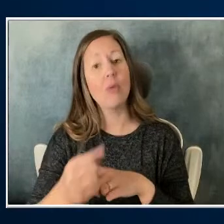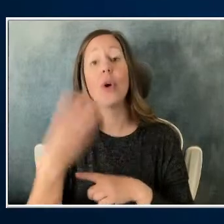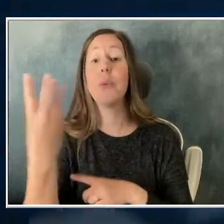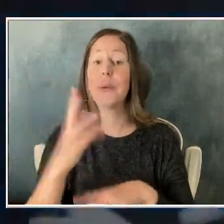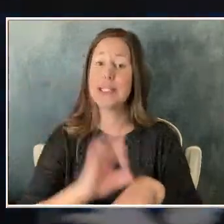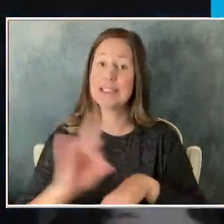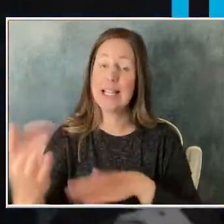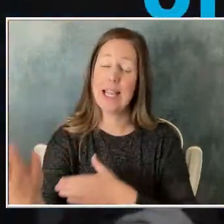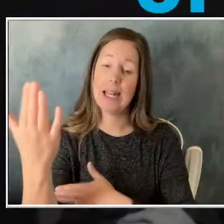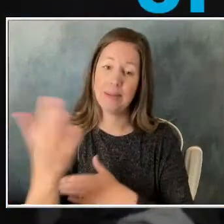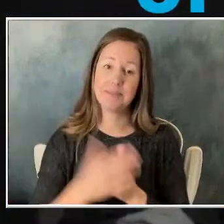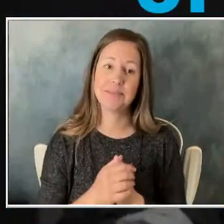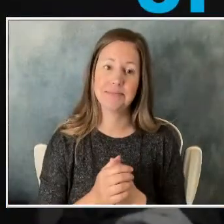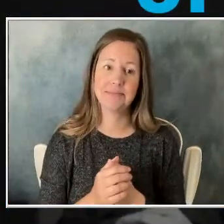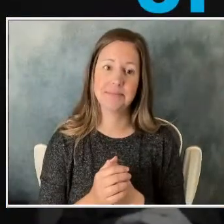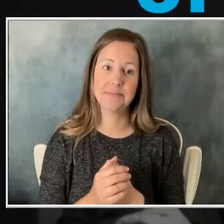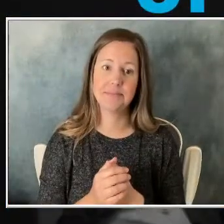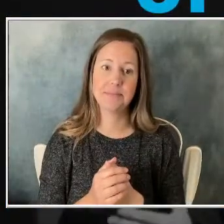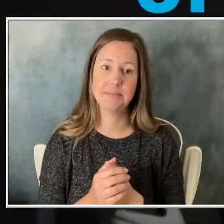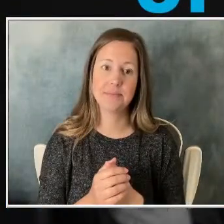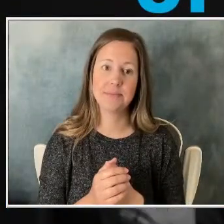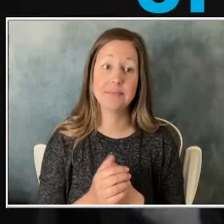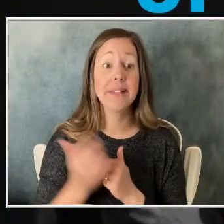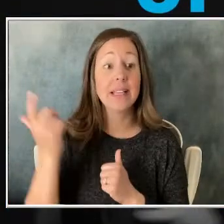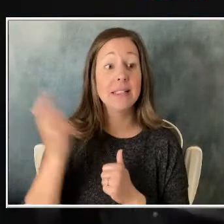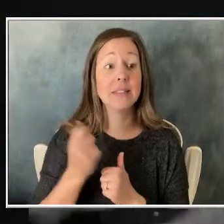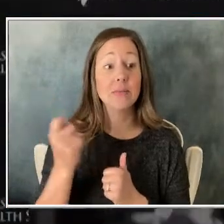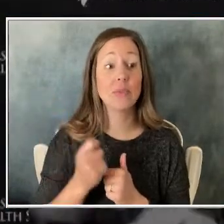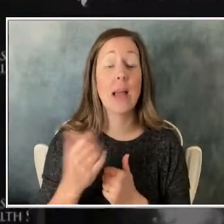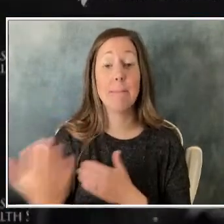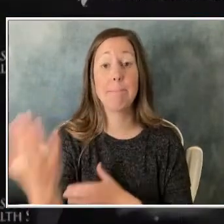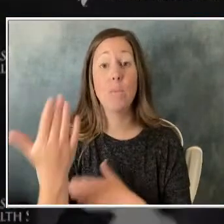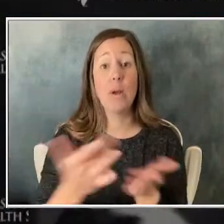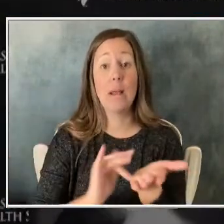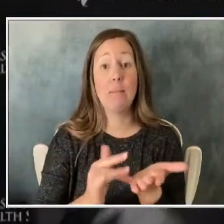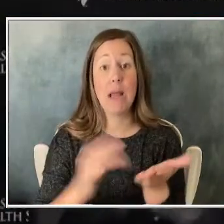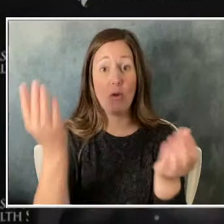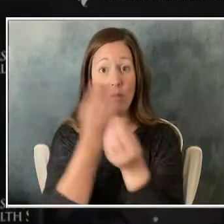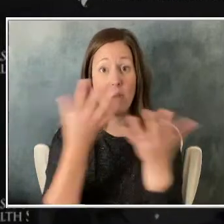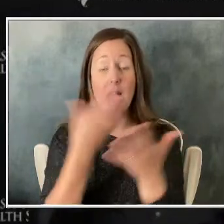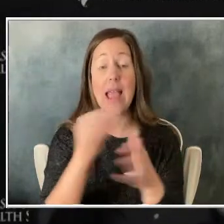a.m. Subscribe to our morning medical update and Open